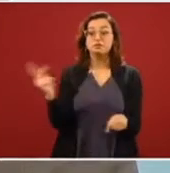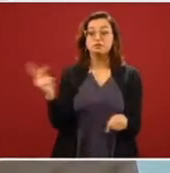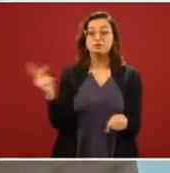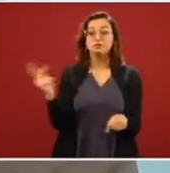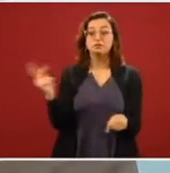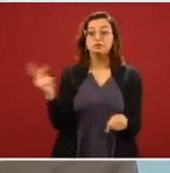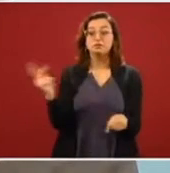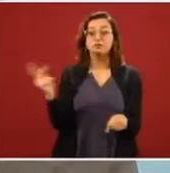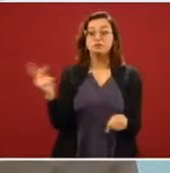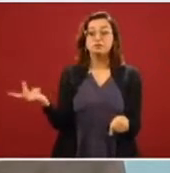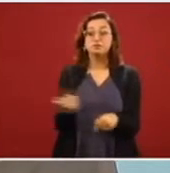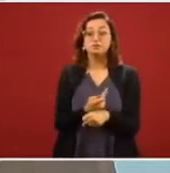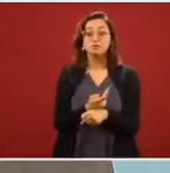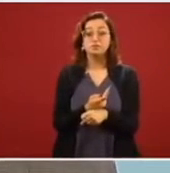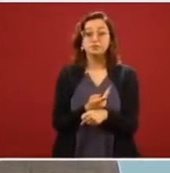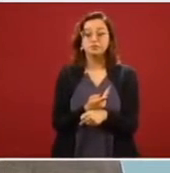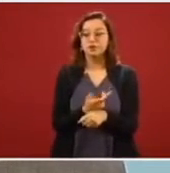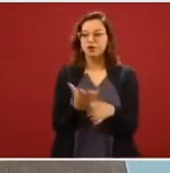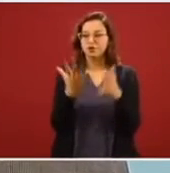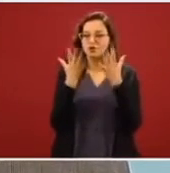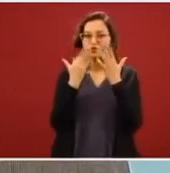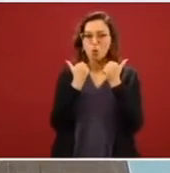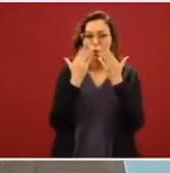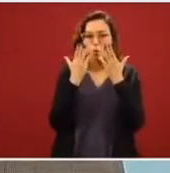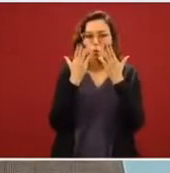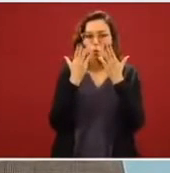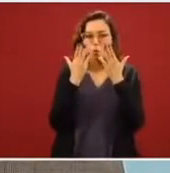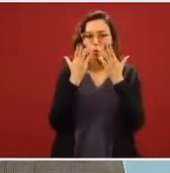having insumos.